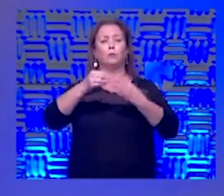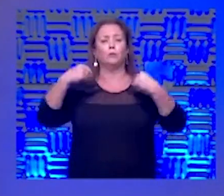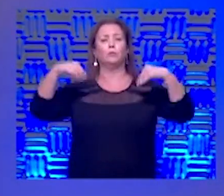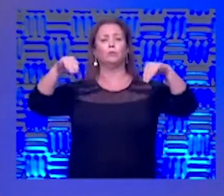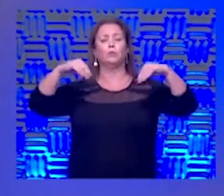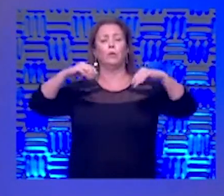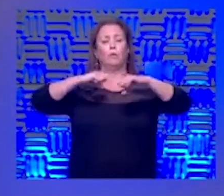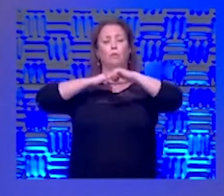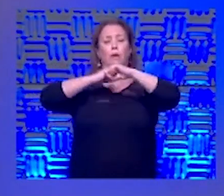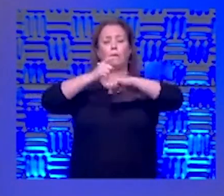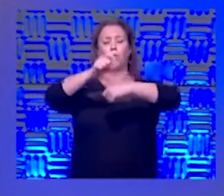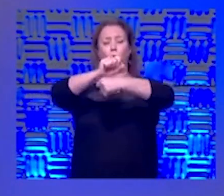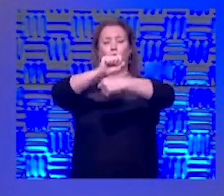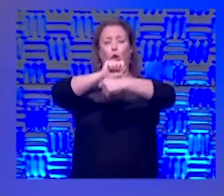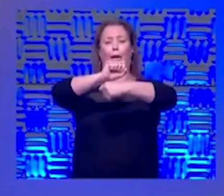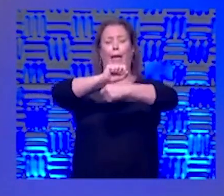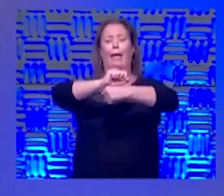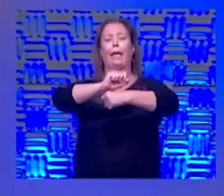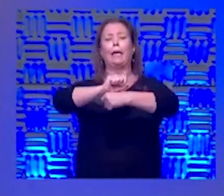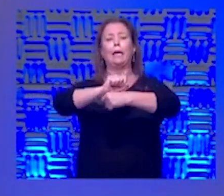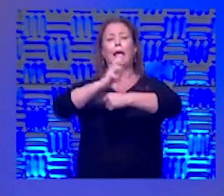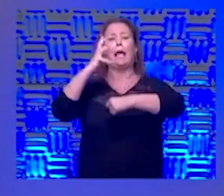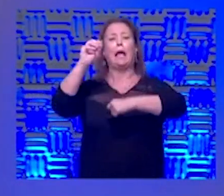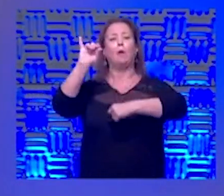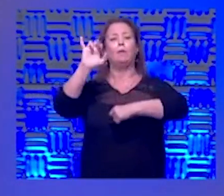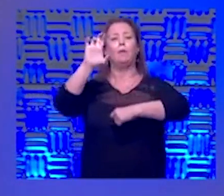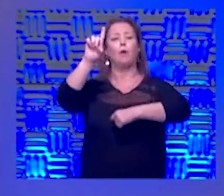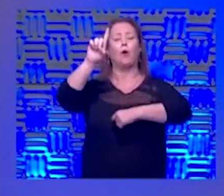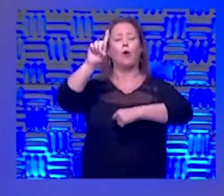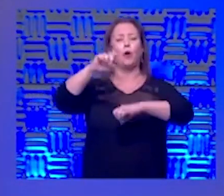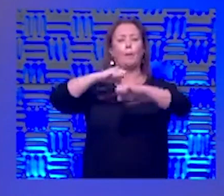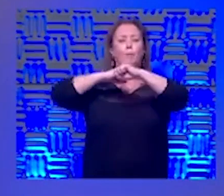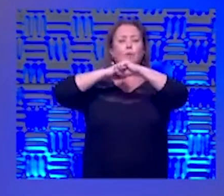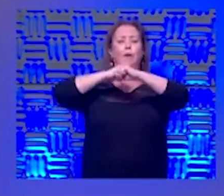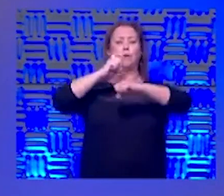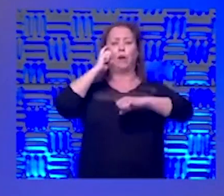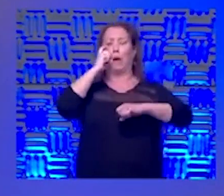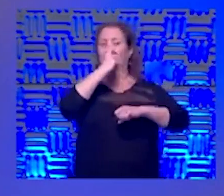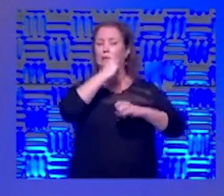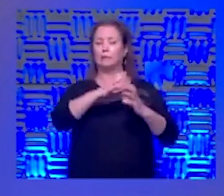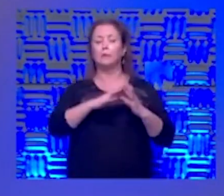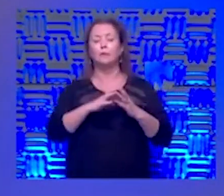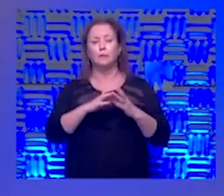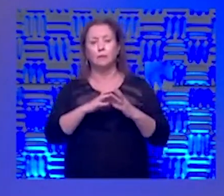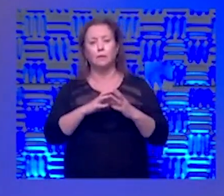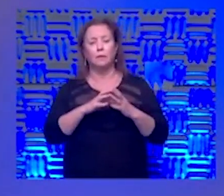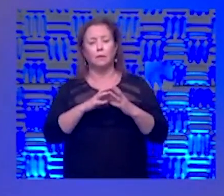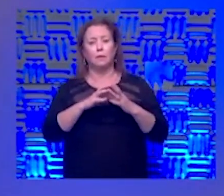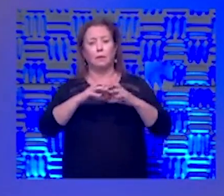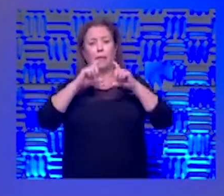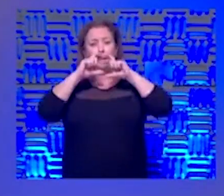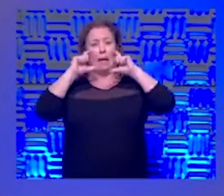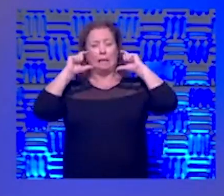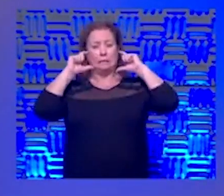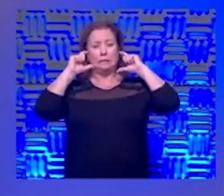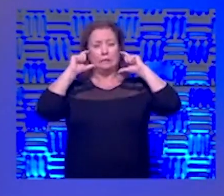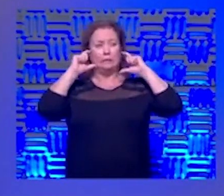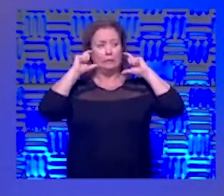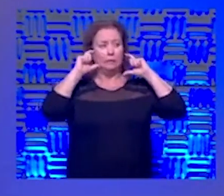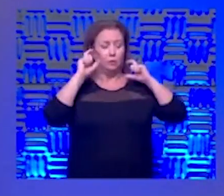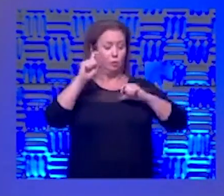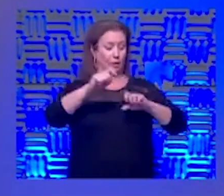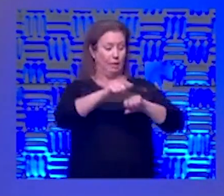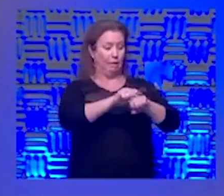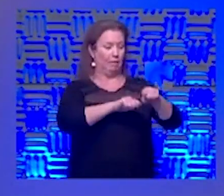you're working out in the yard or doing something to protect your eyes from doing that. Keeping the mask on properly. Do we need